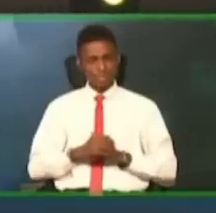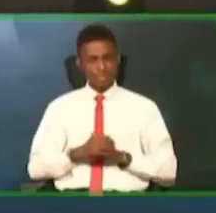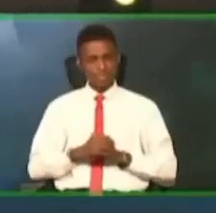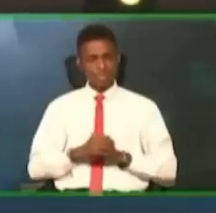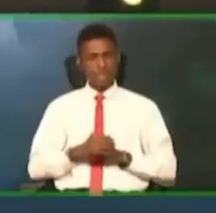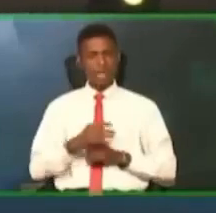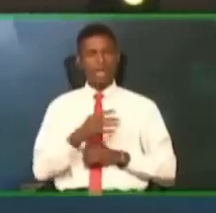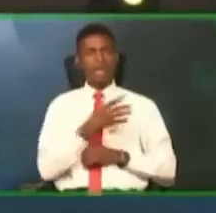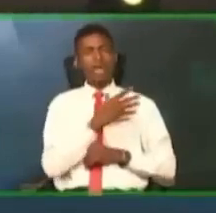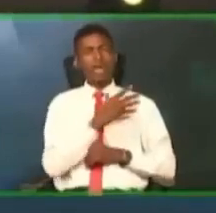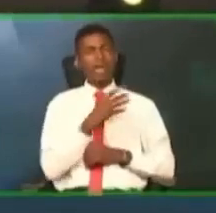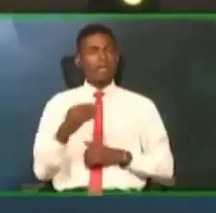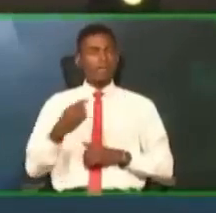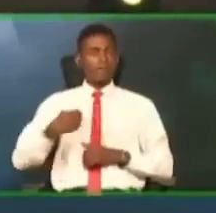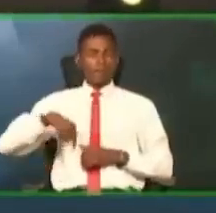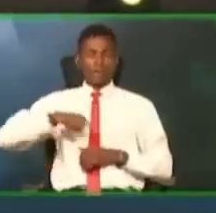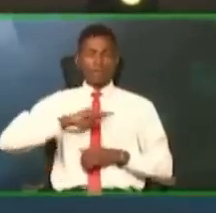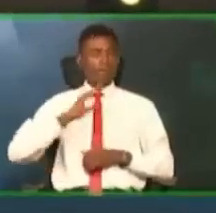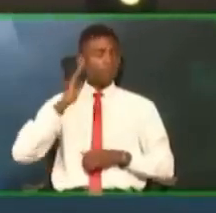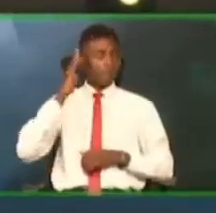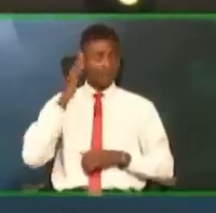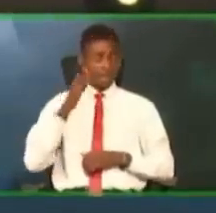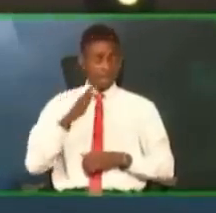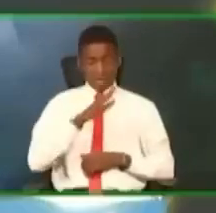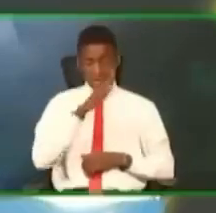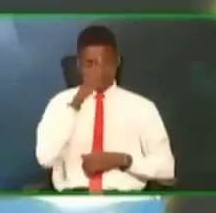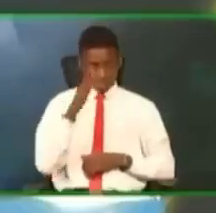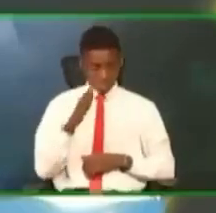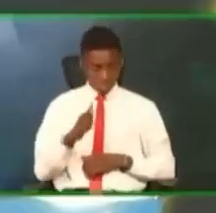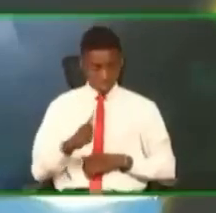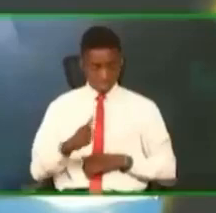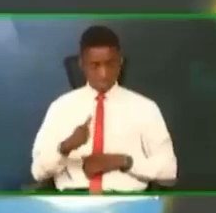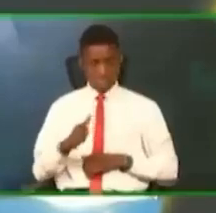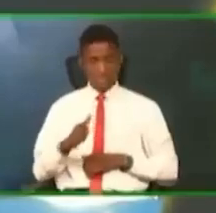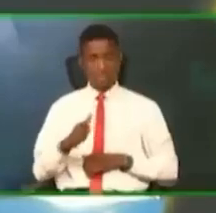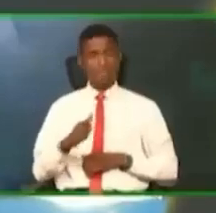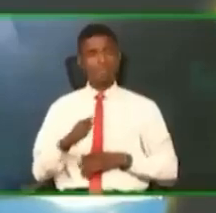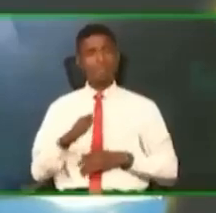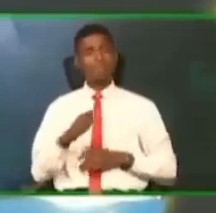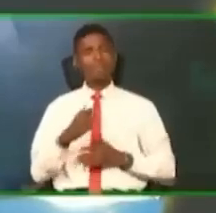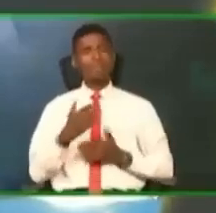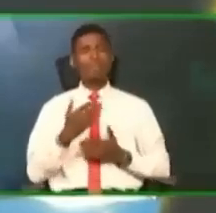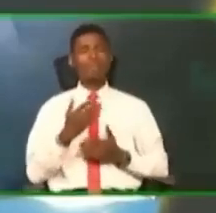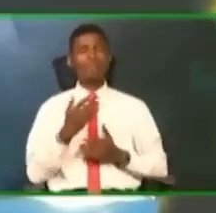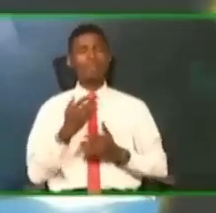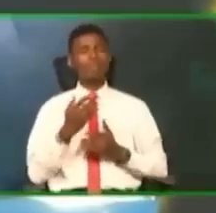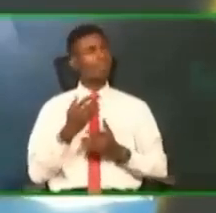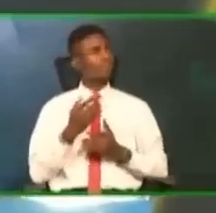And we will never settle for less. We